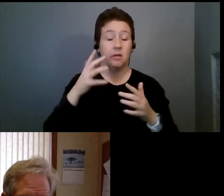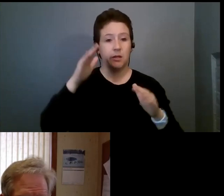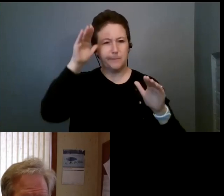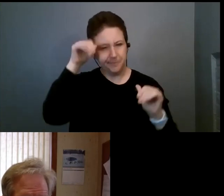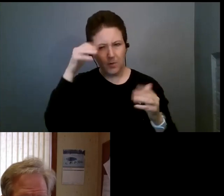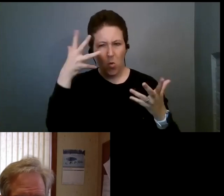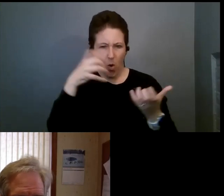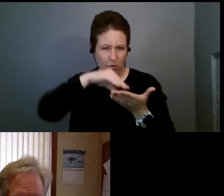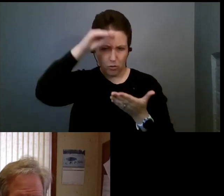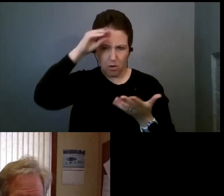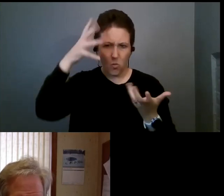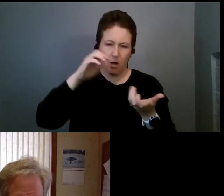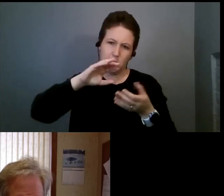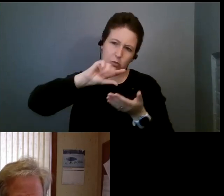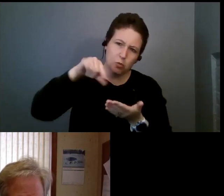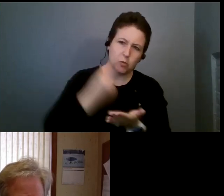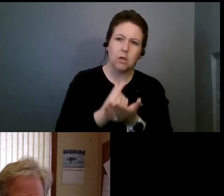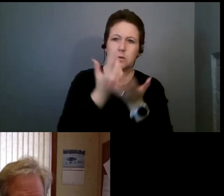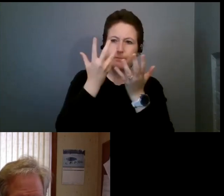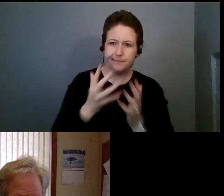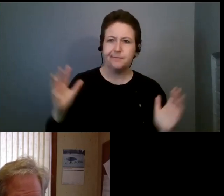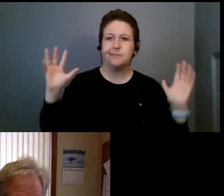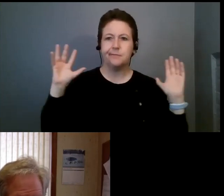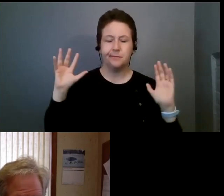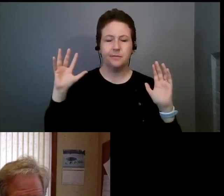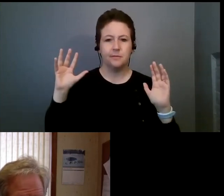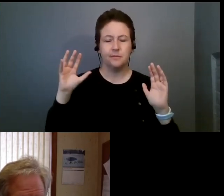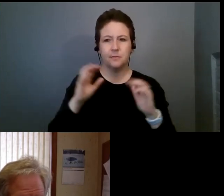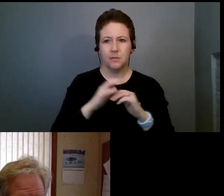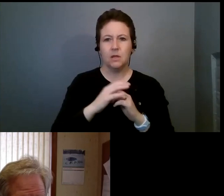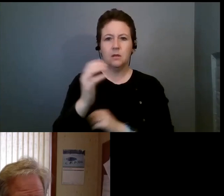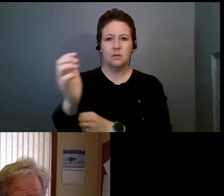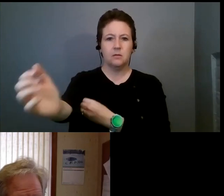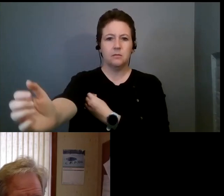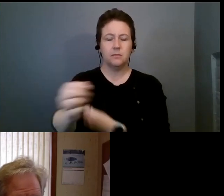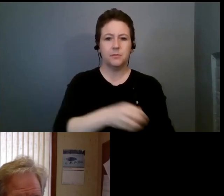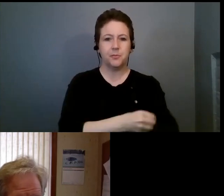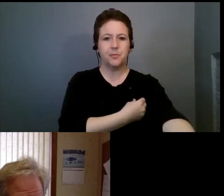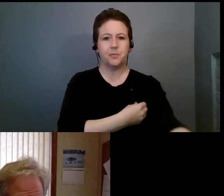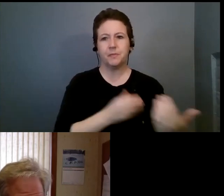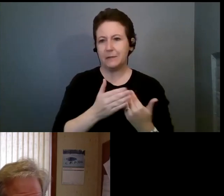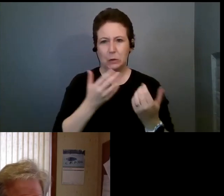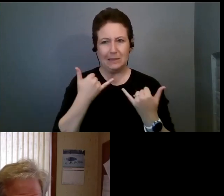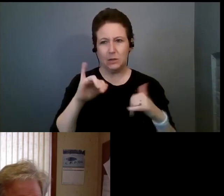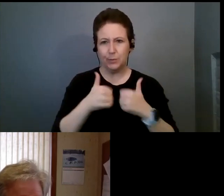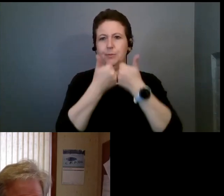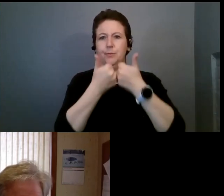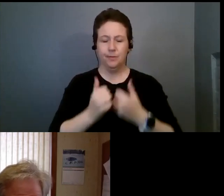determination that students and their families have to continue their educations in the face of this challenge.